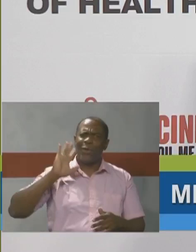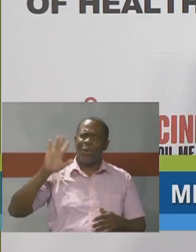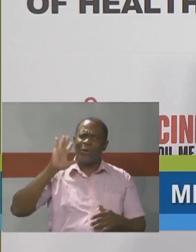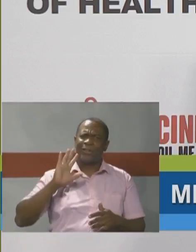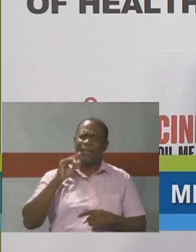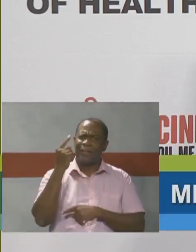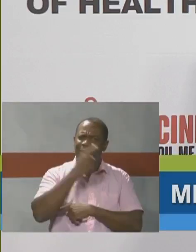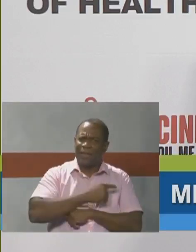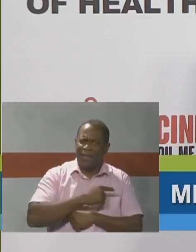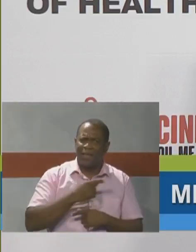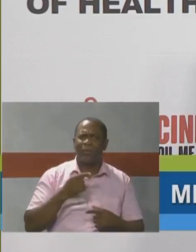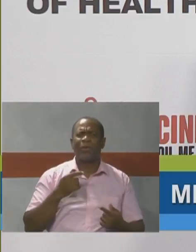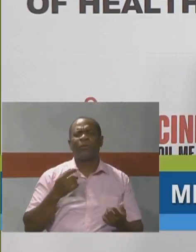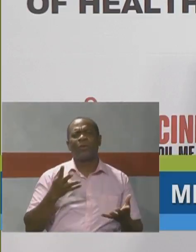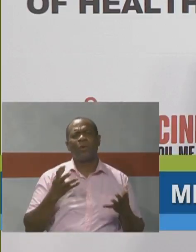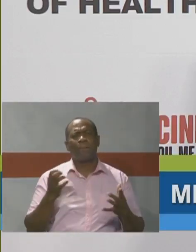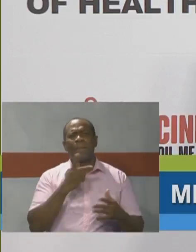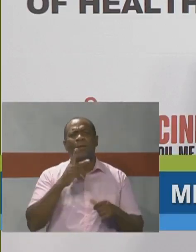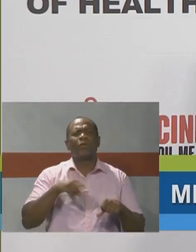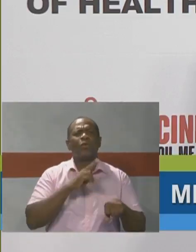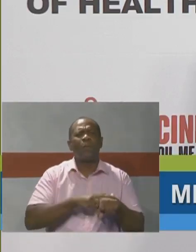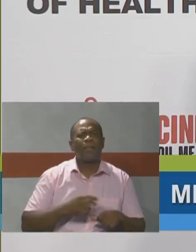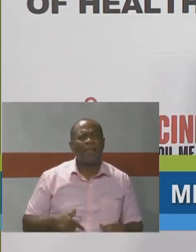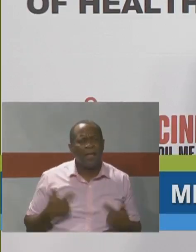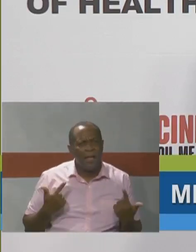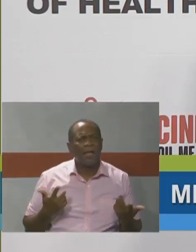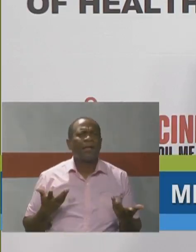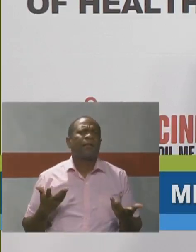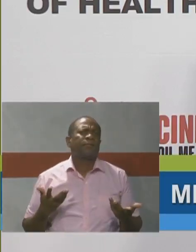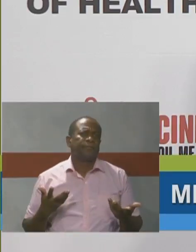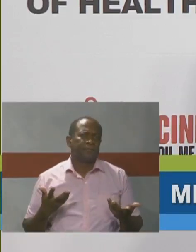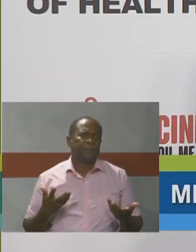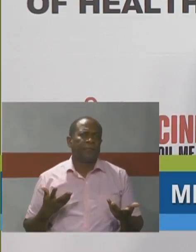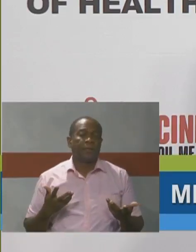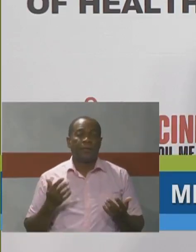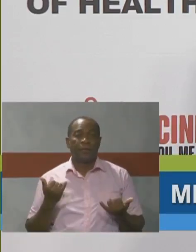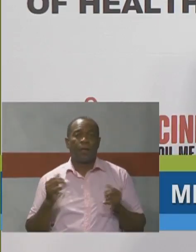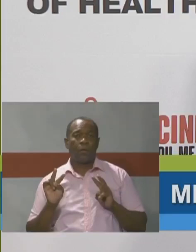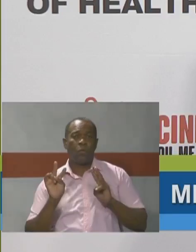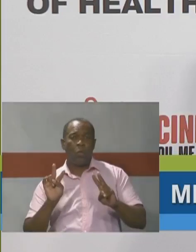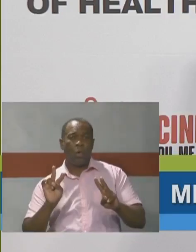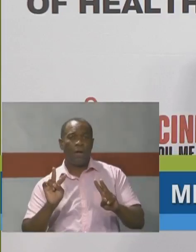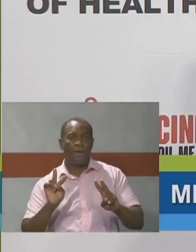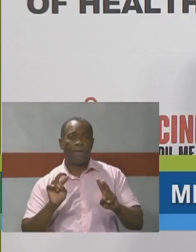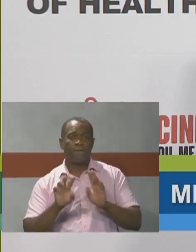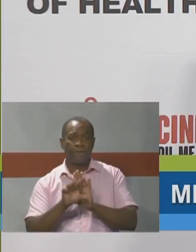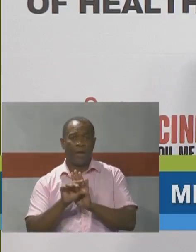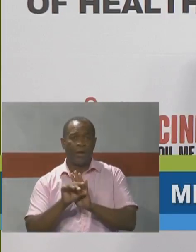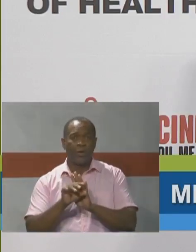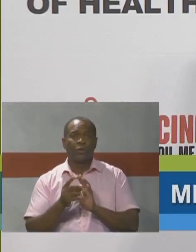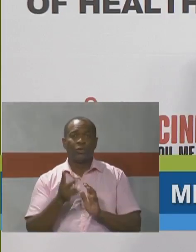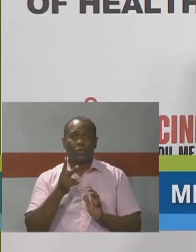with 2 video testimonials of COVID-19 survivors who regretted not taking the vaccine.